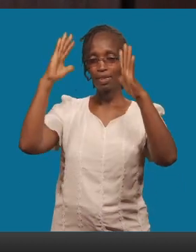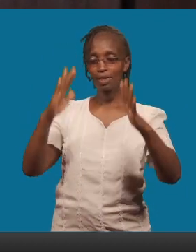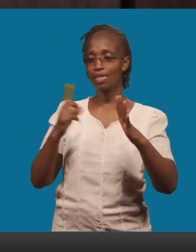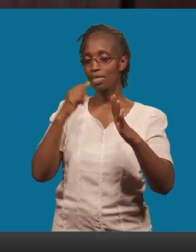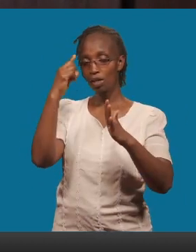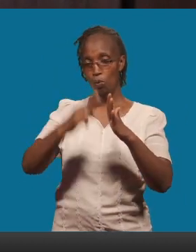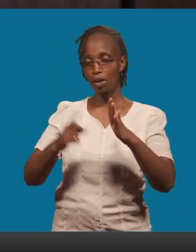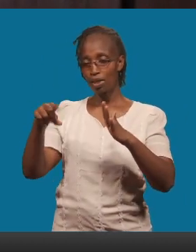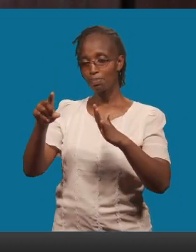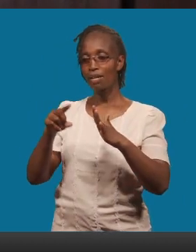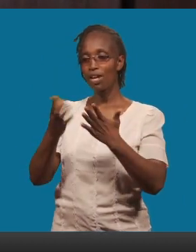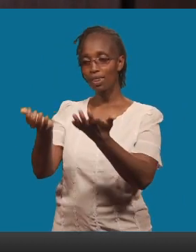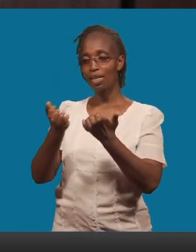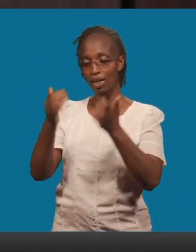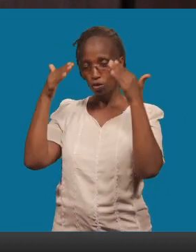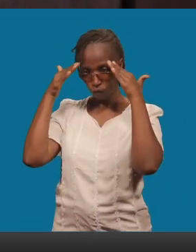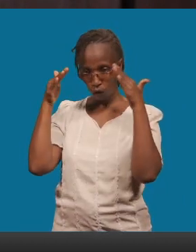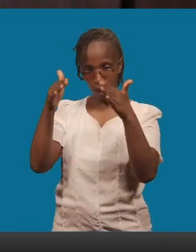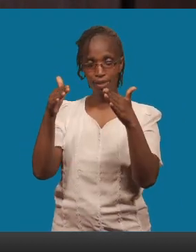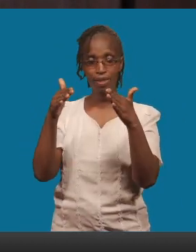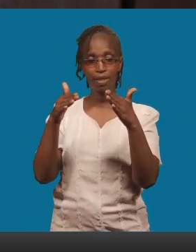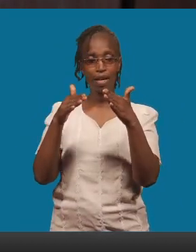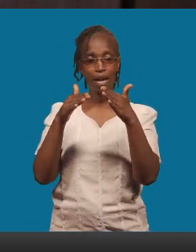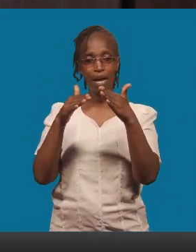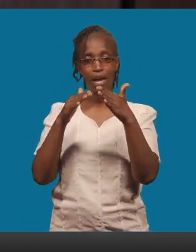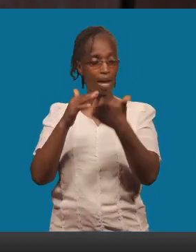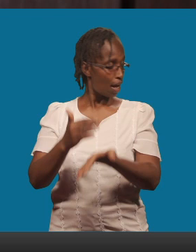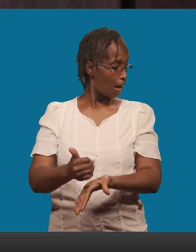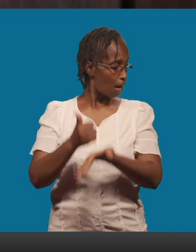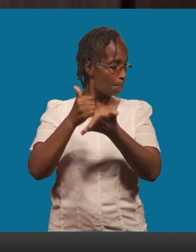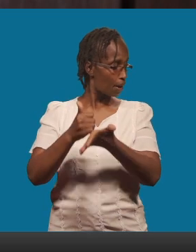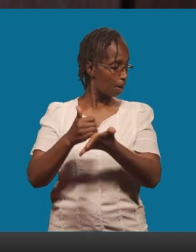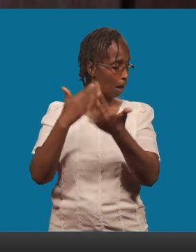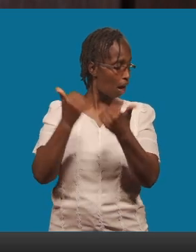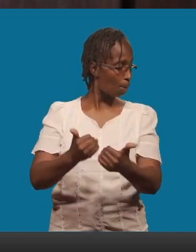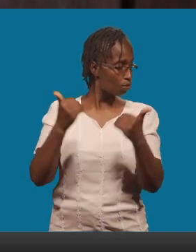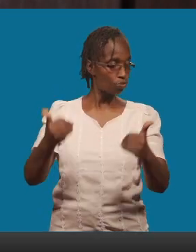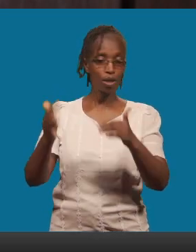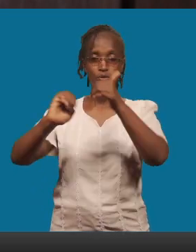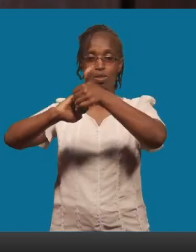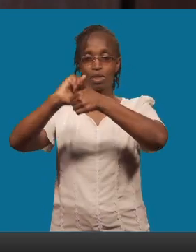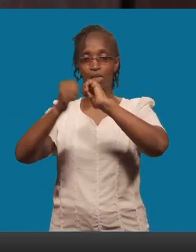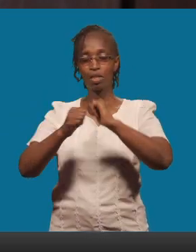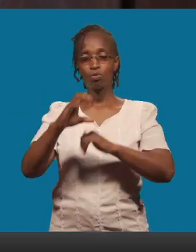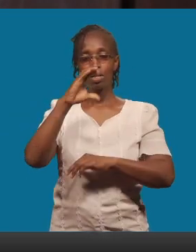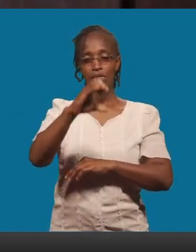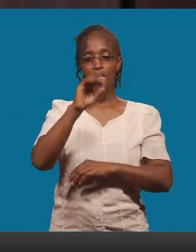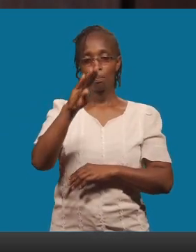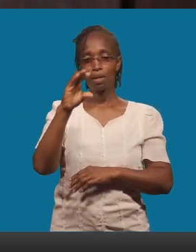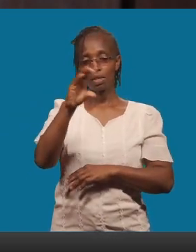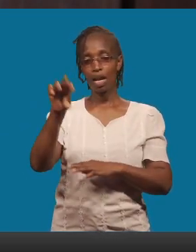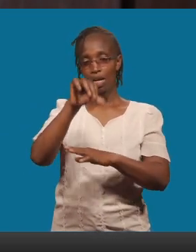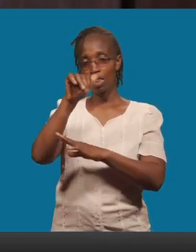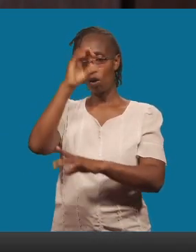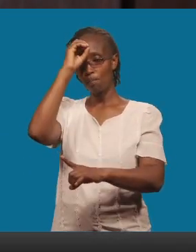need to focus on academia and helping our children to transition to CBC and